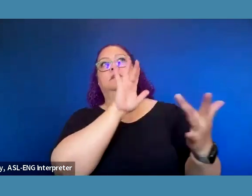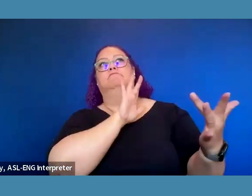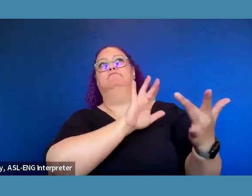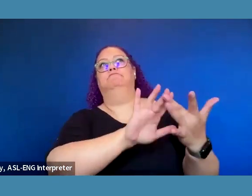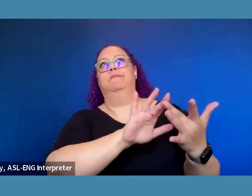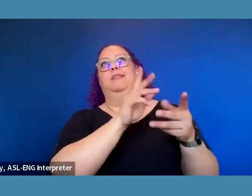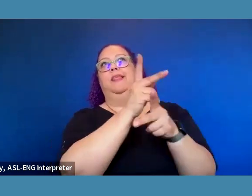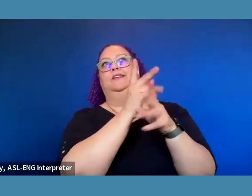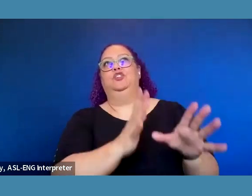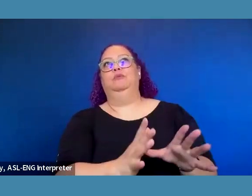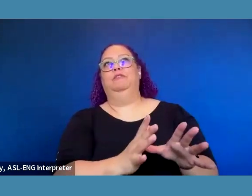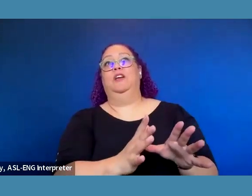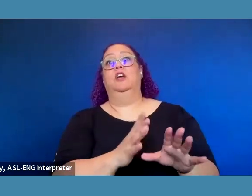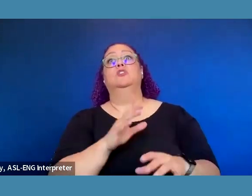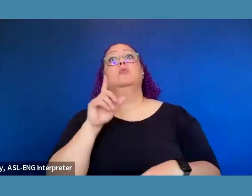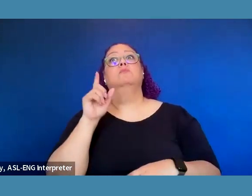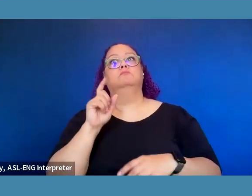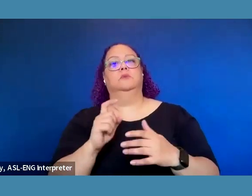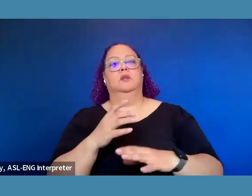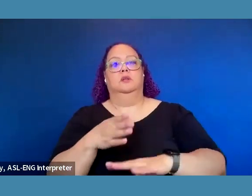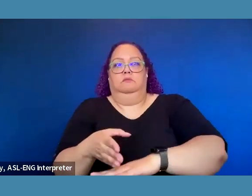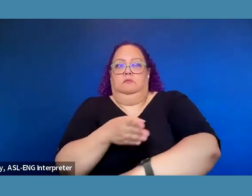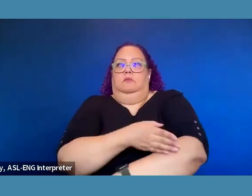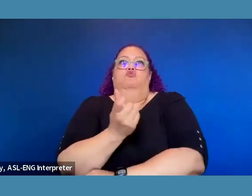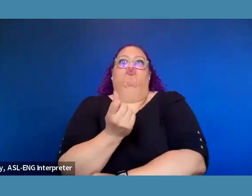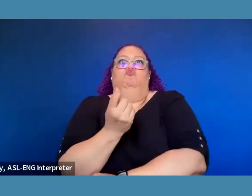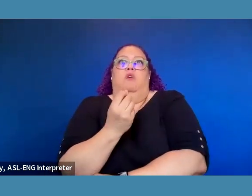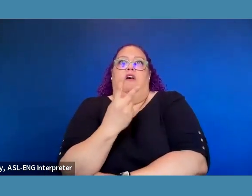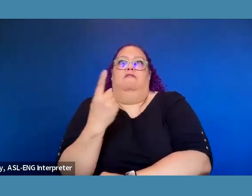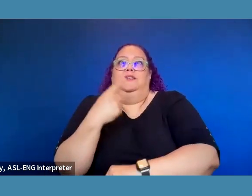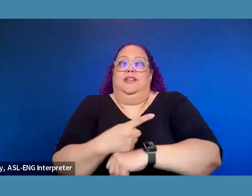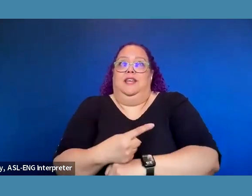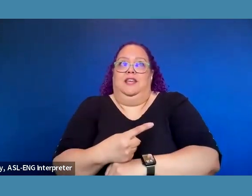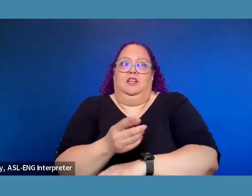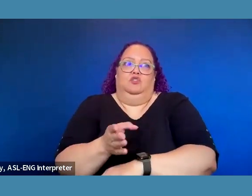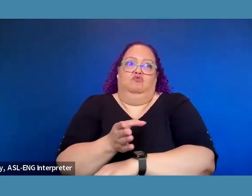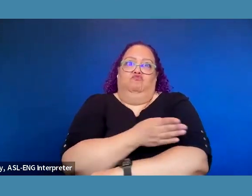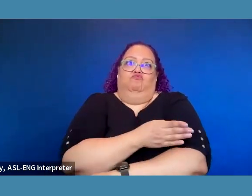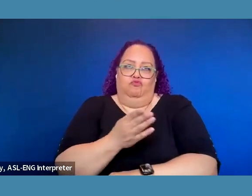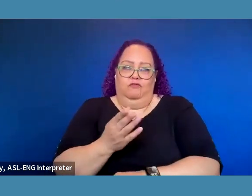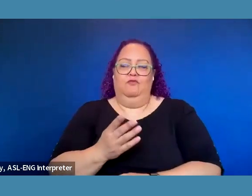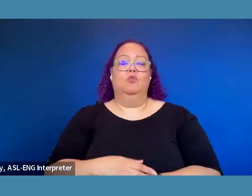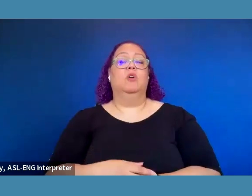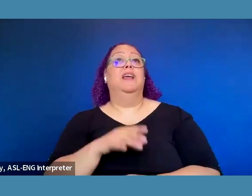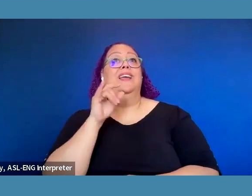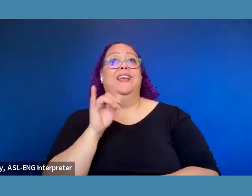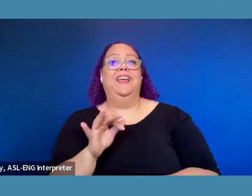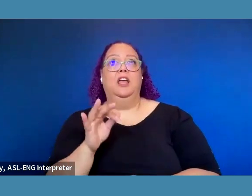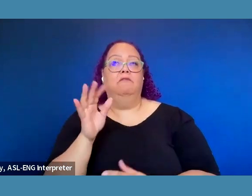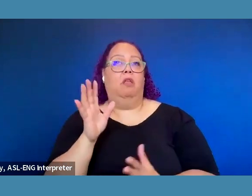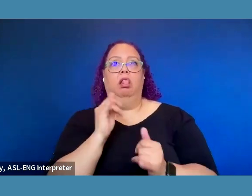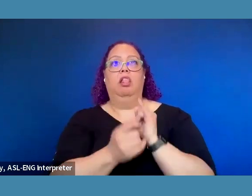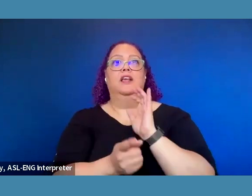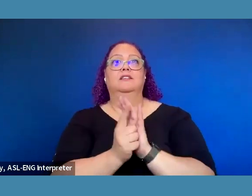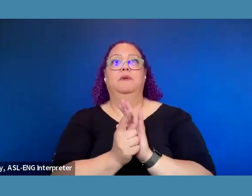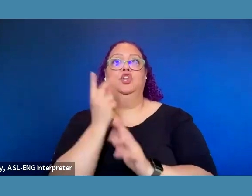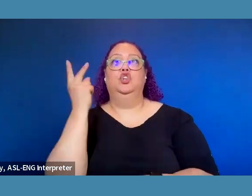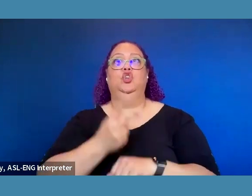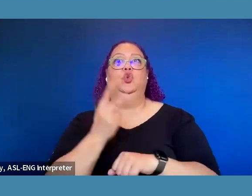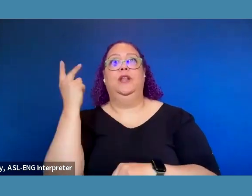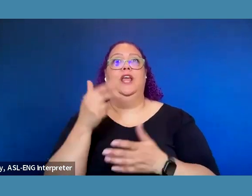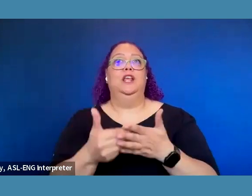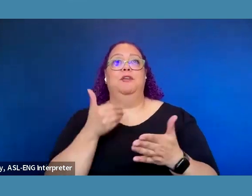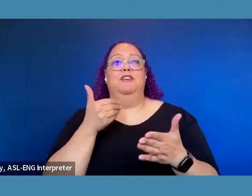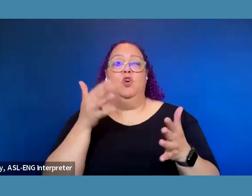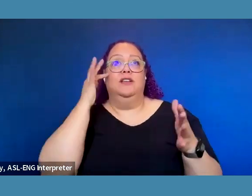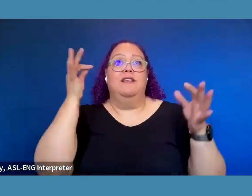least 12 days before an election. If it's not 12 days before, if you decide, 2 days before that you want to vote by mail, you're